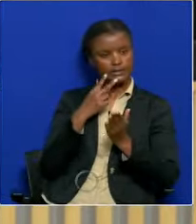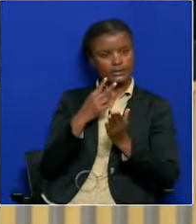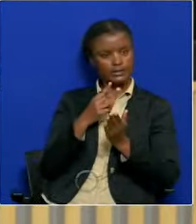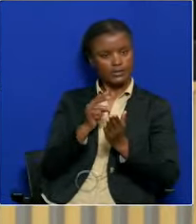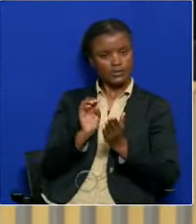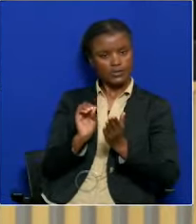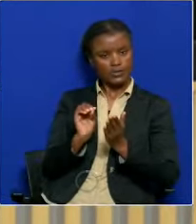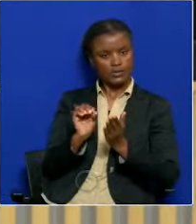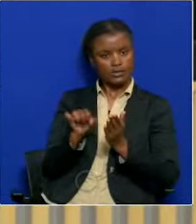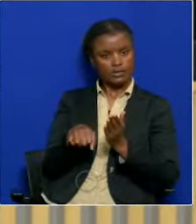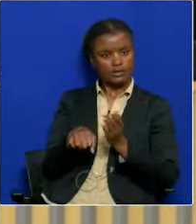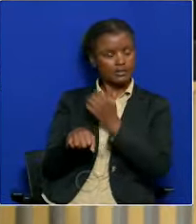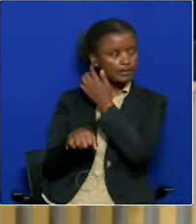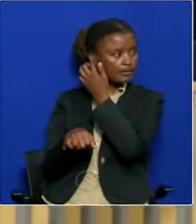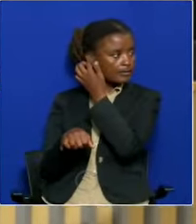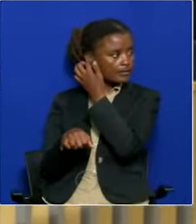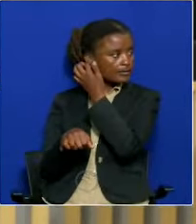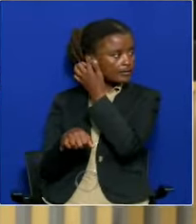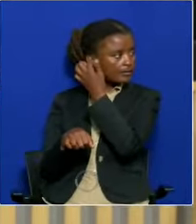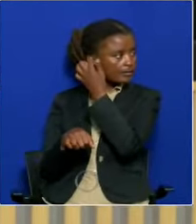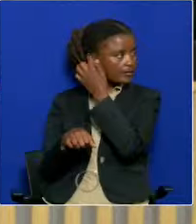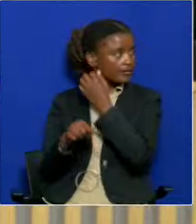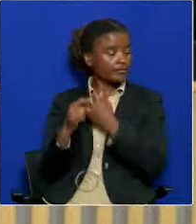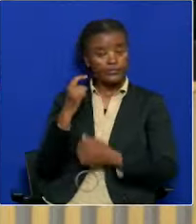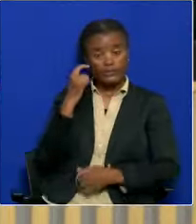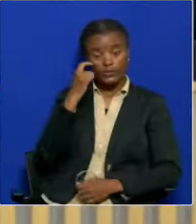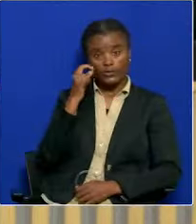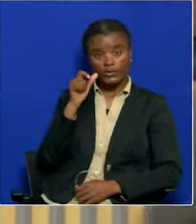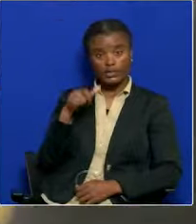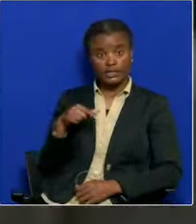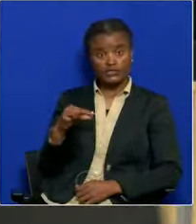Witness G, can you hear us?